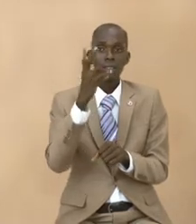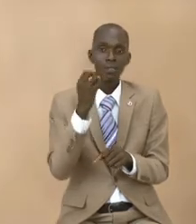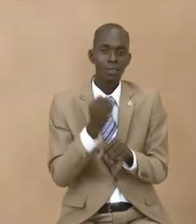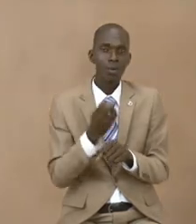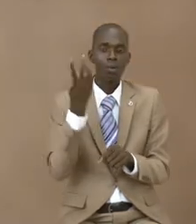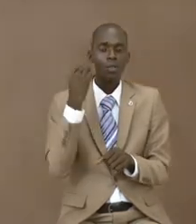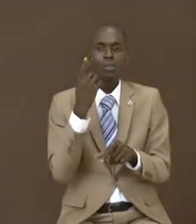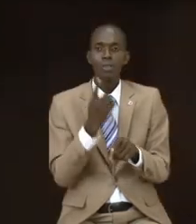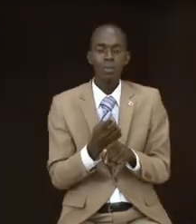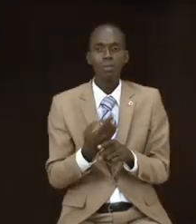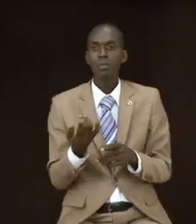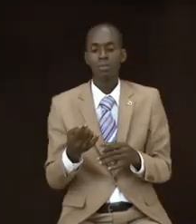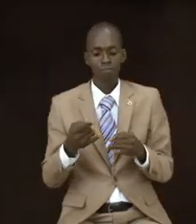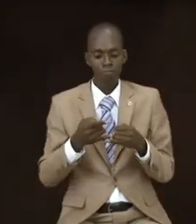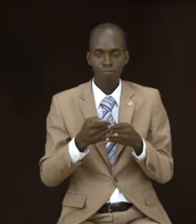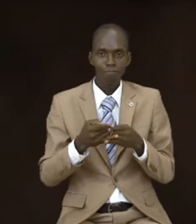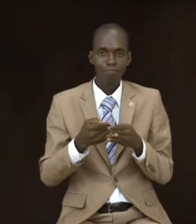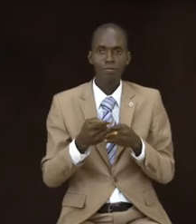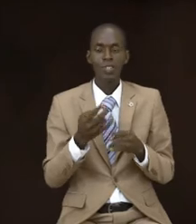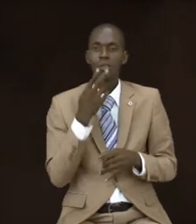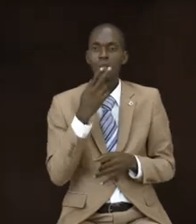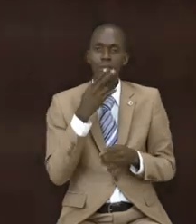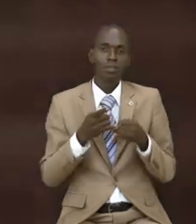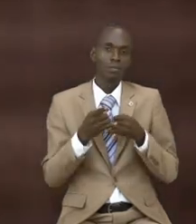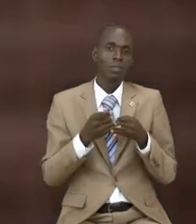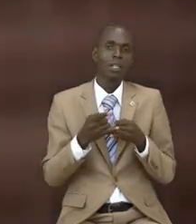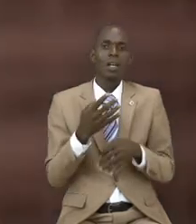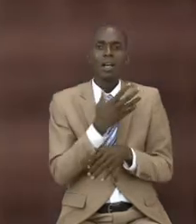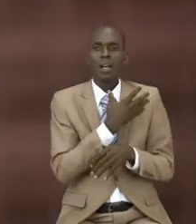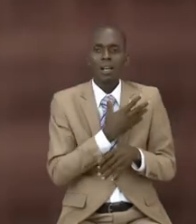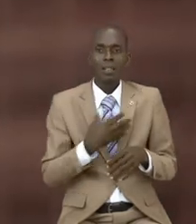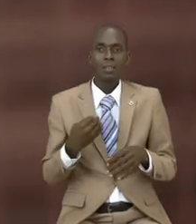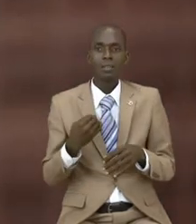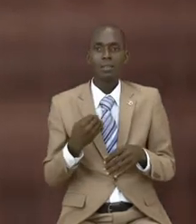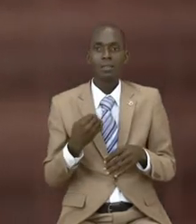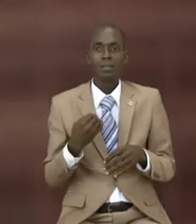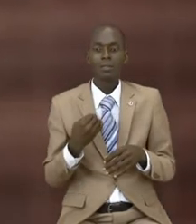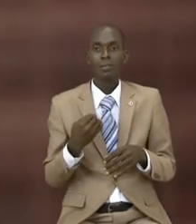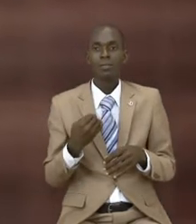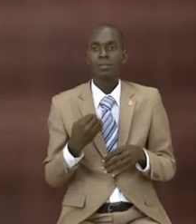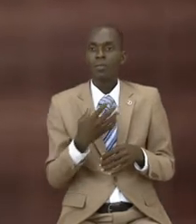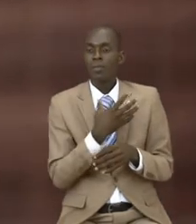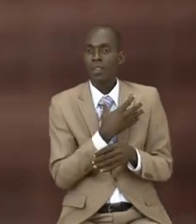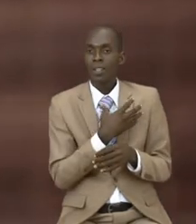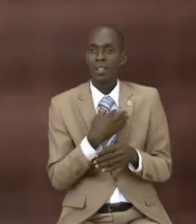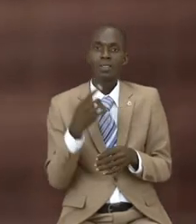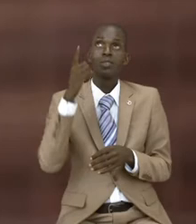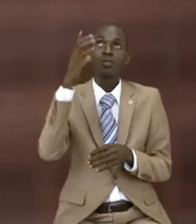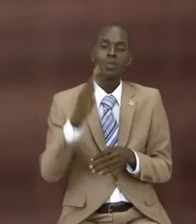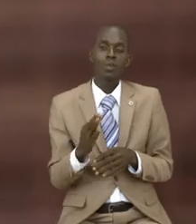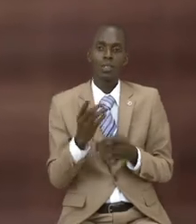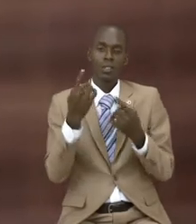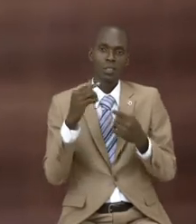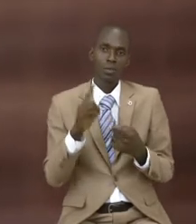smoking marijuana heavily. I got out of school, same thing progressed, but God came through for